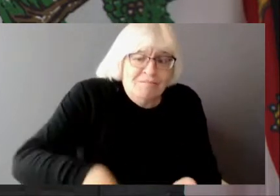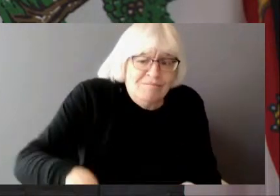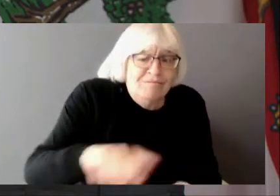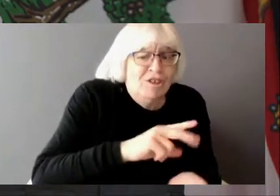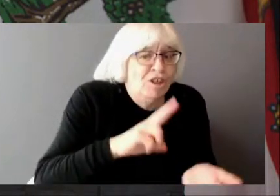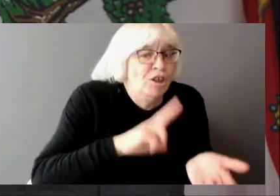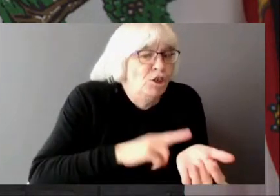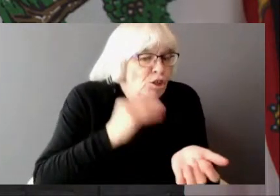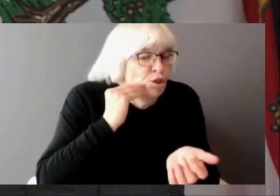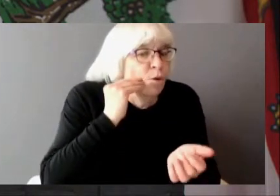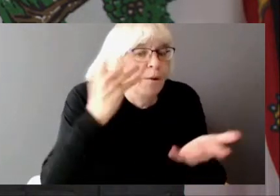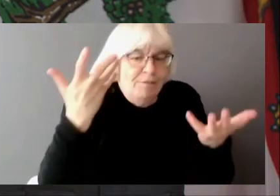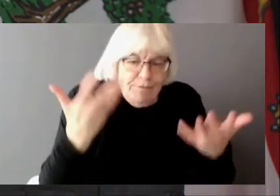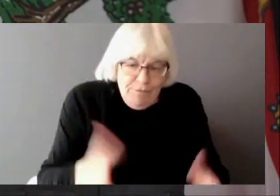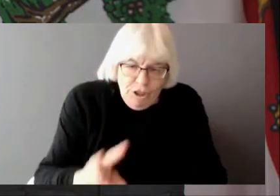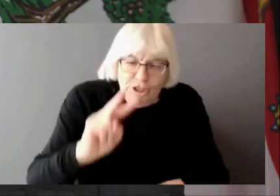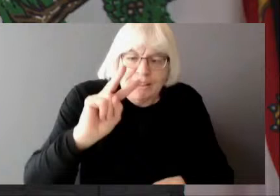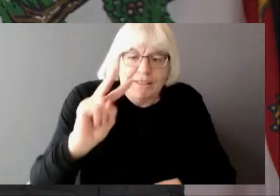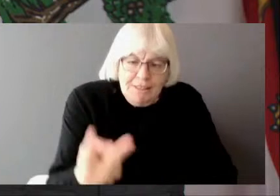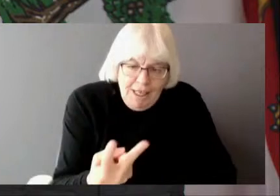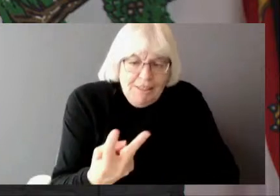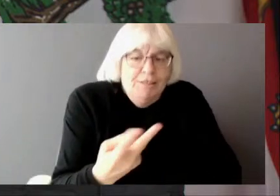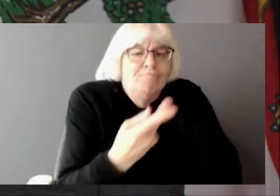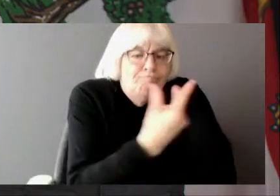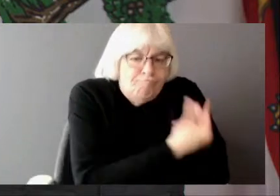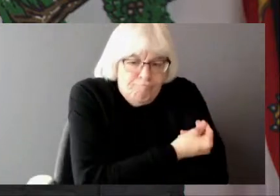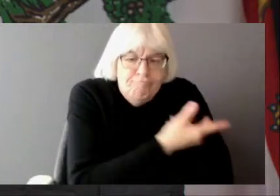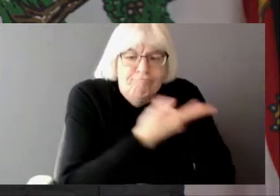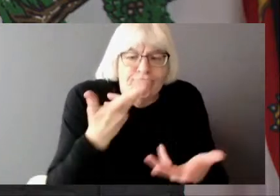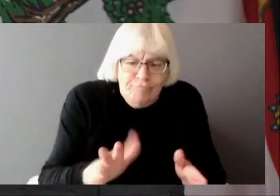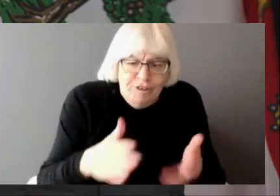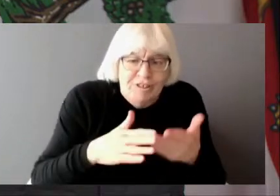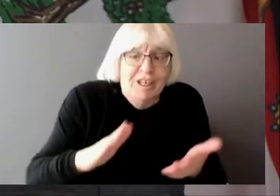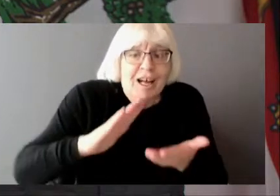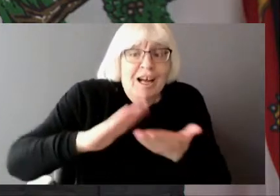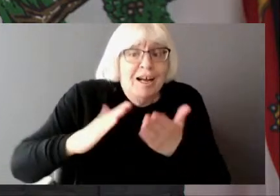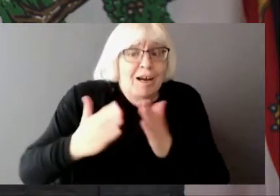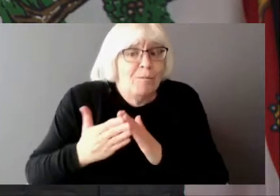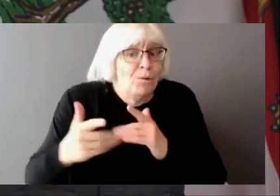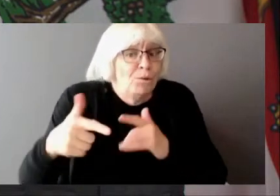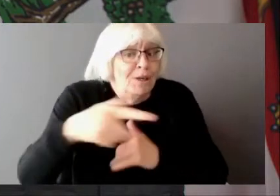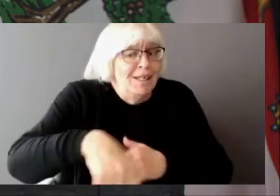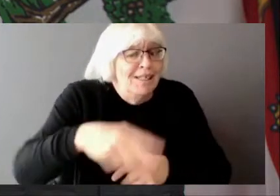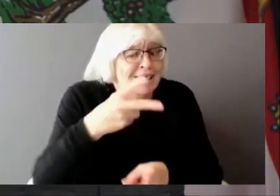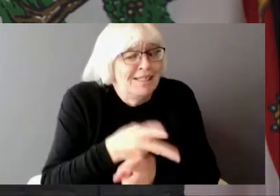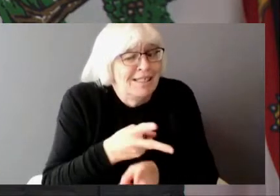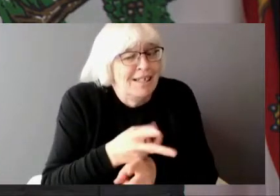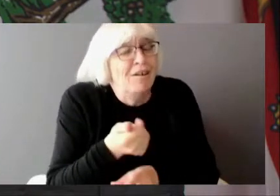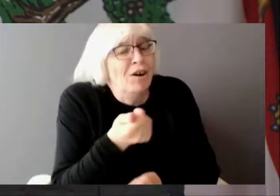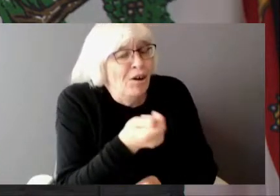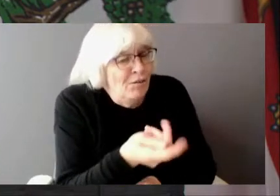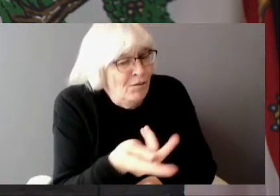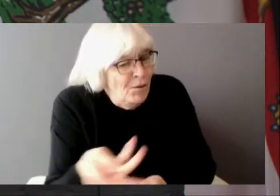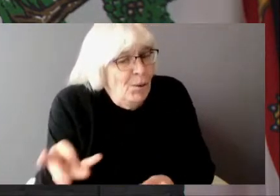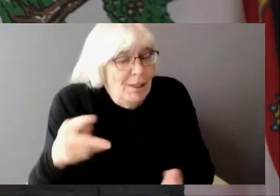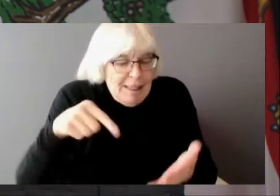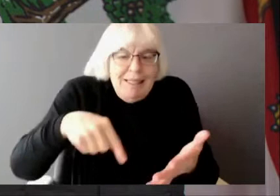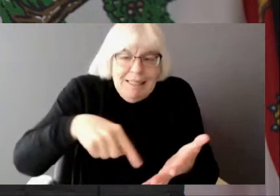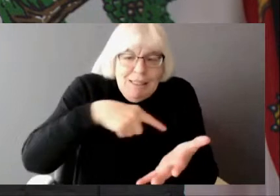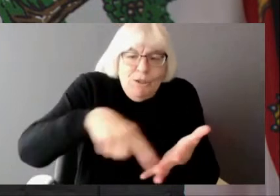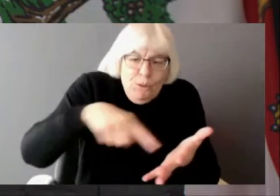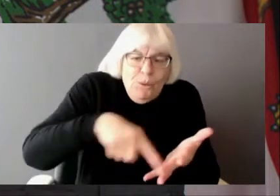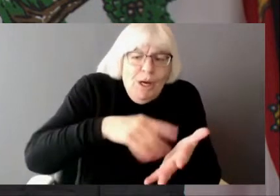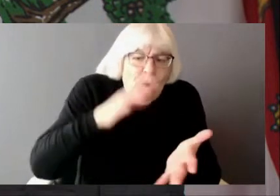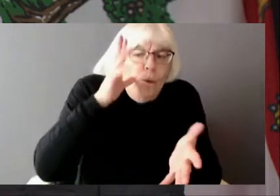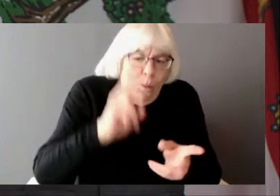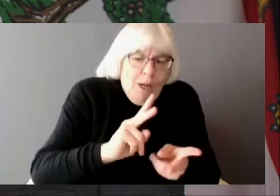completed. The community care facilities, there are a number of them yet to complete this week, and they should all be